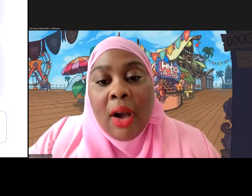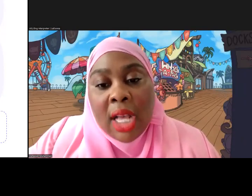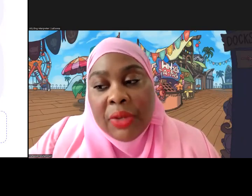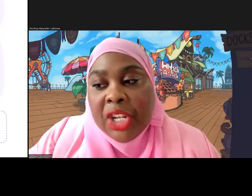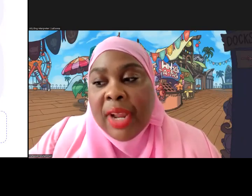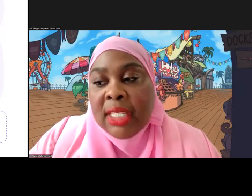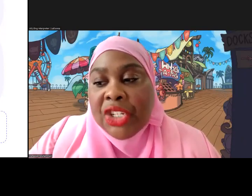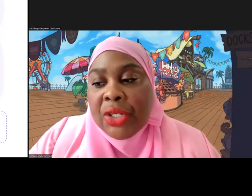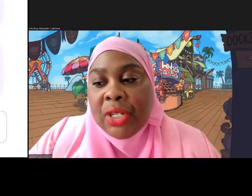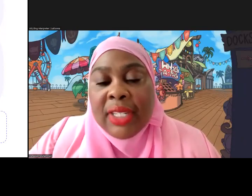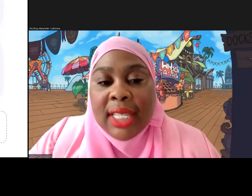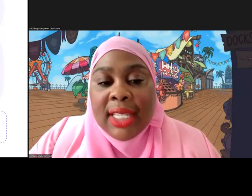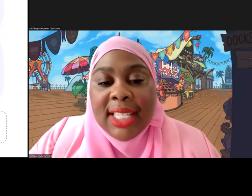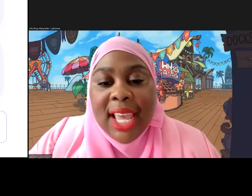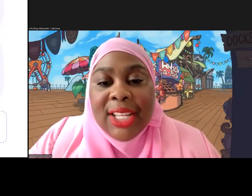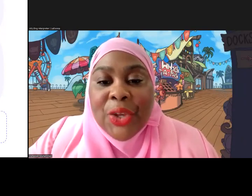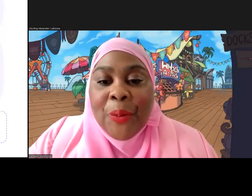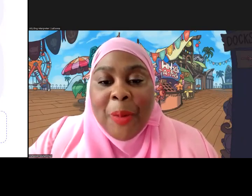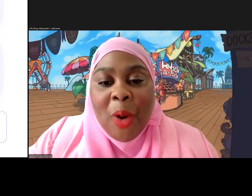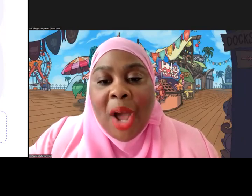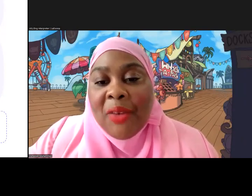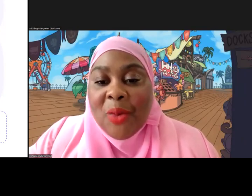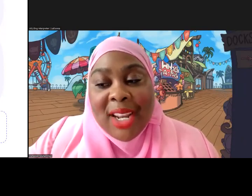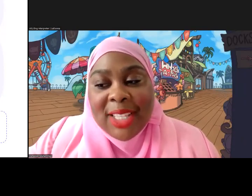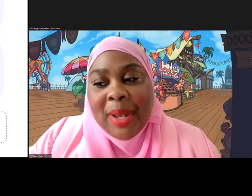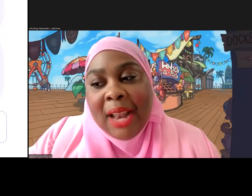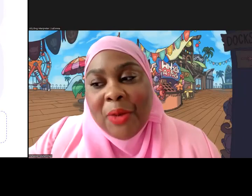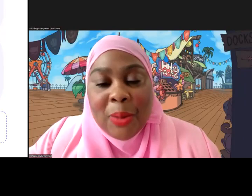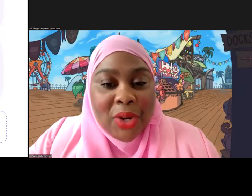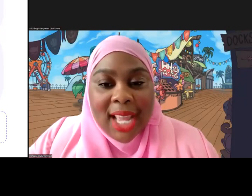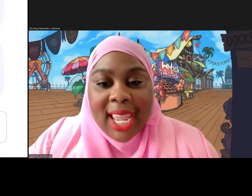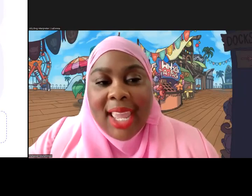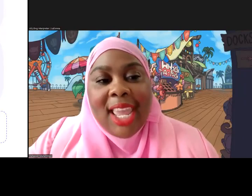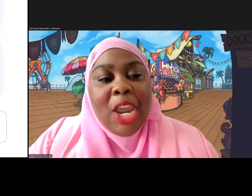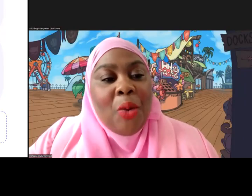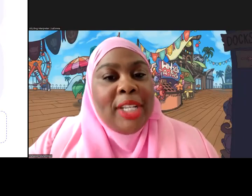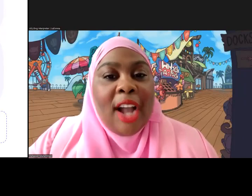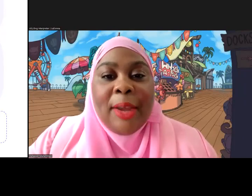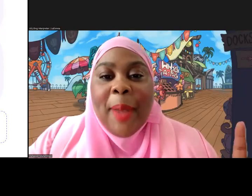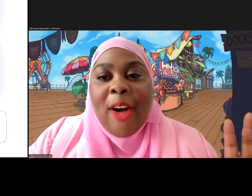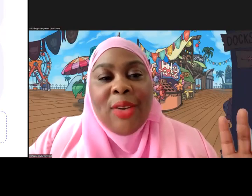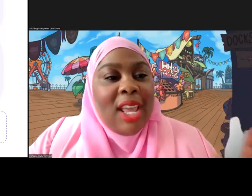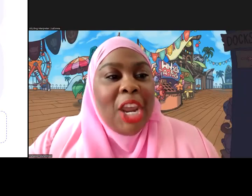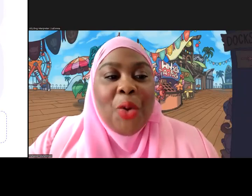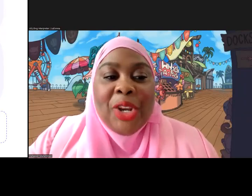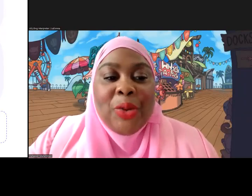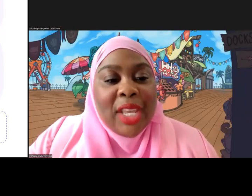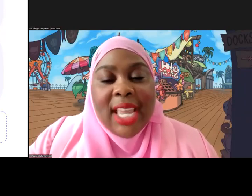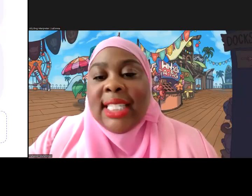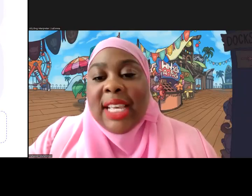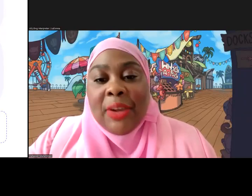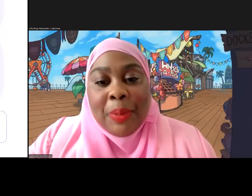we cover that cost with our translation services. So people are wondering, what does the platform look like? You know, we talked about, you